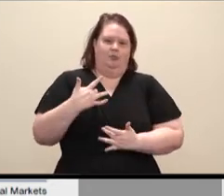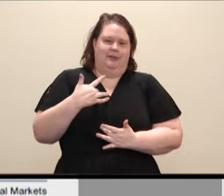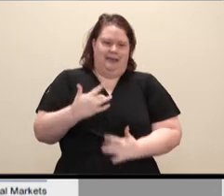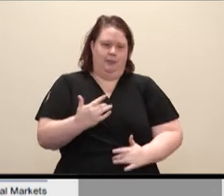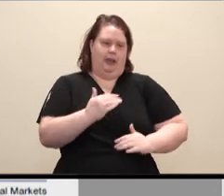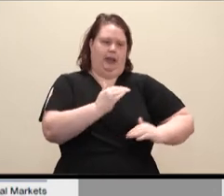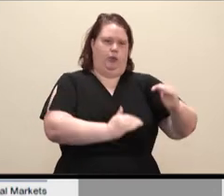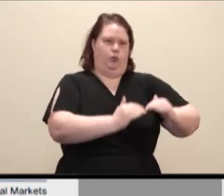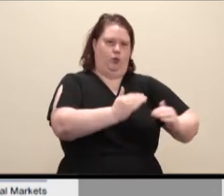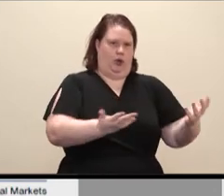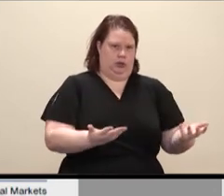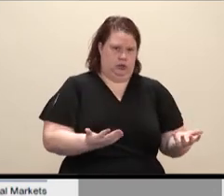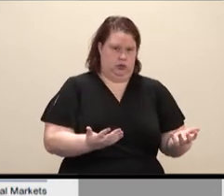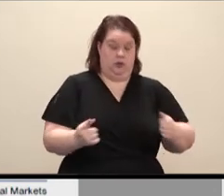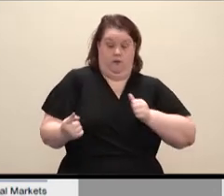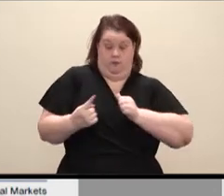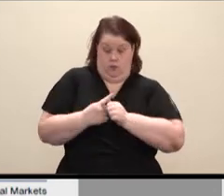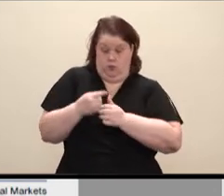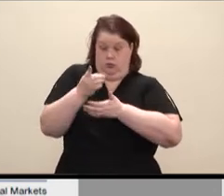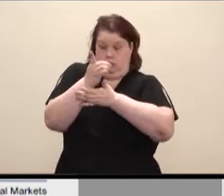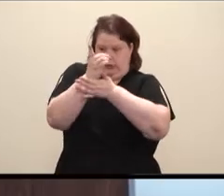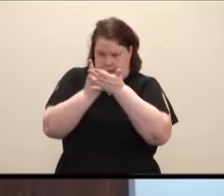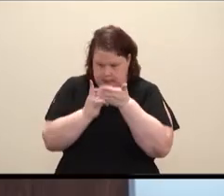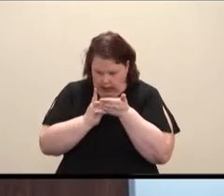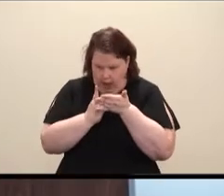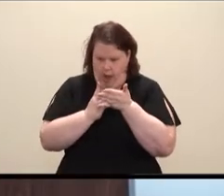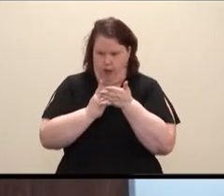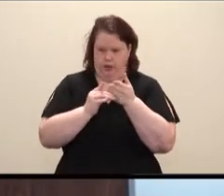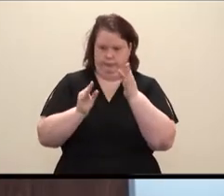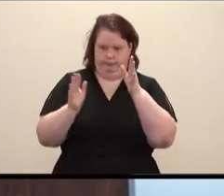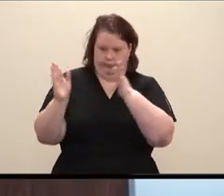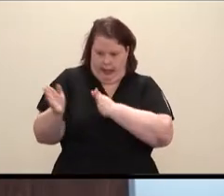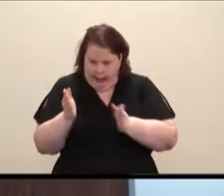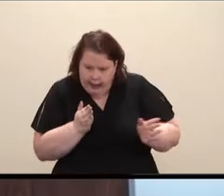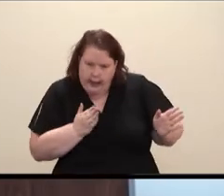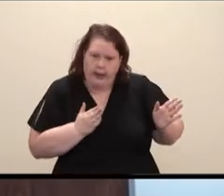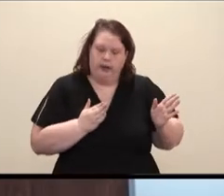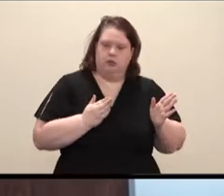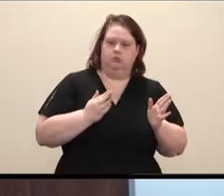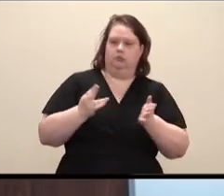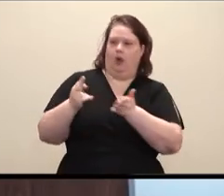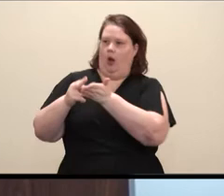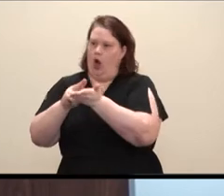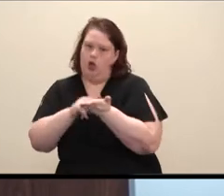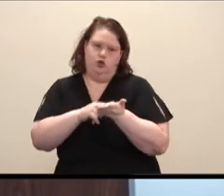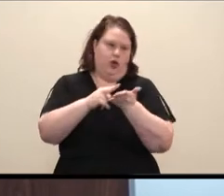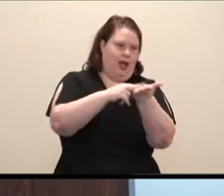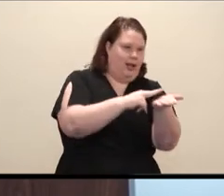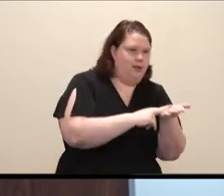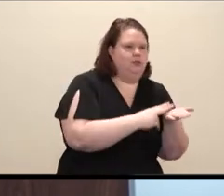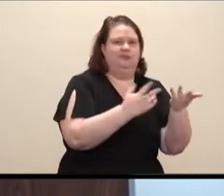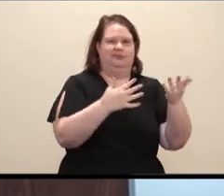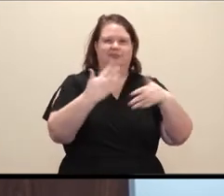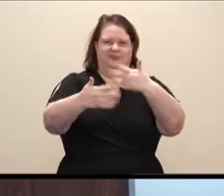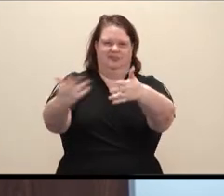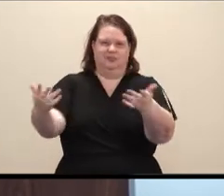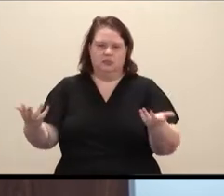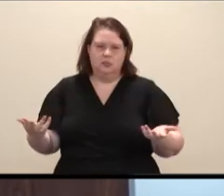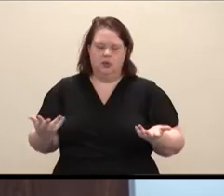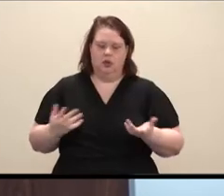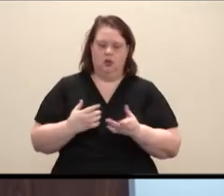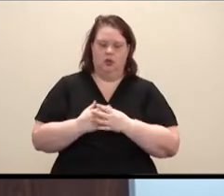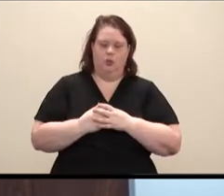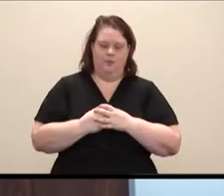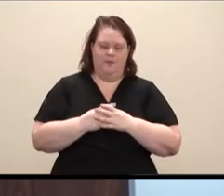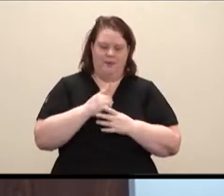right? You're gonna have to design these projects. You're going to have to let contracts and things like that. And so it probably does